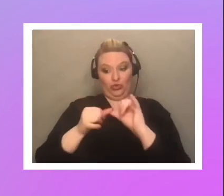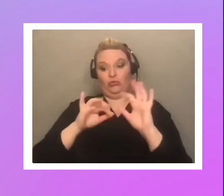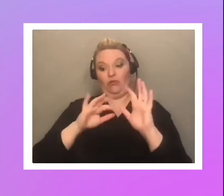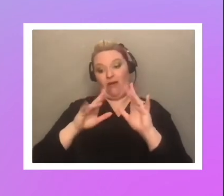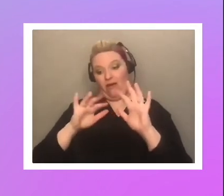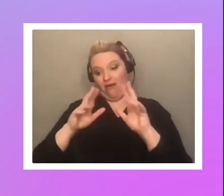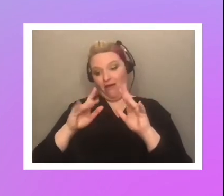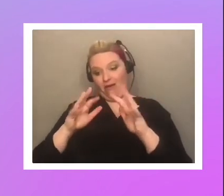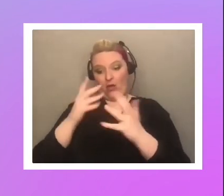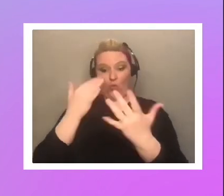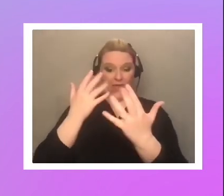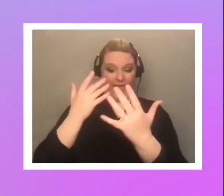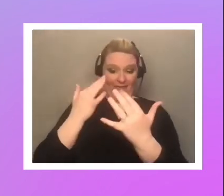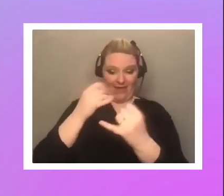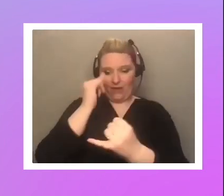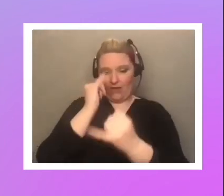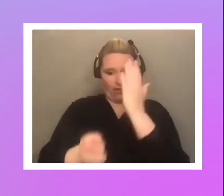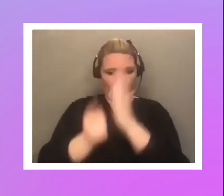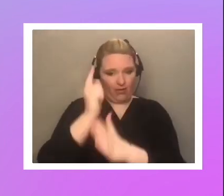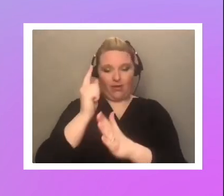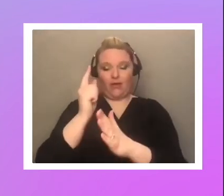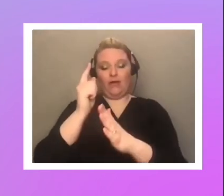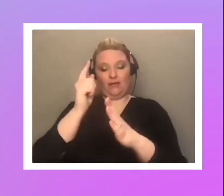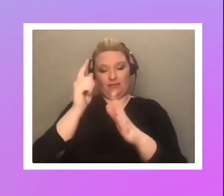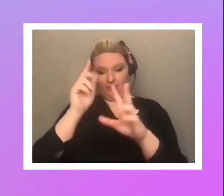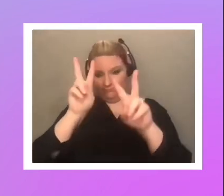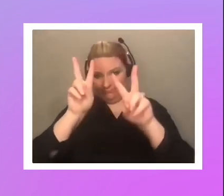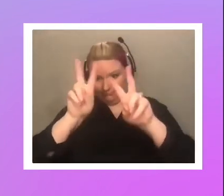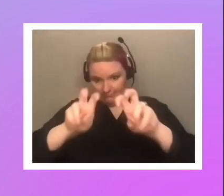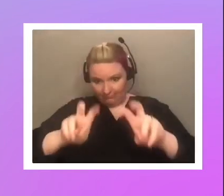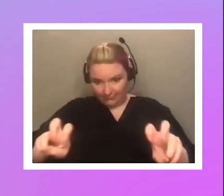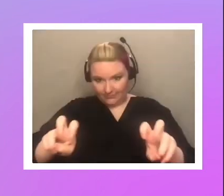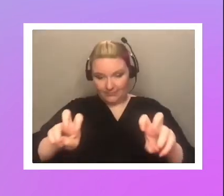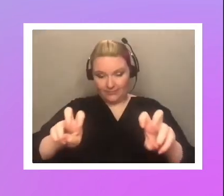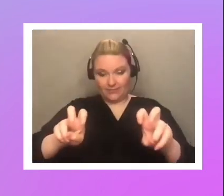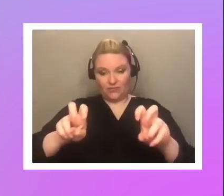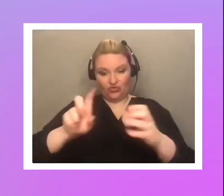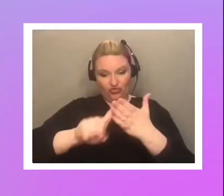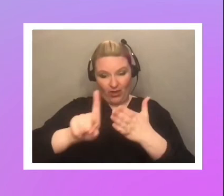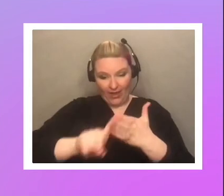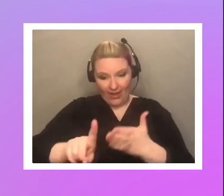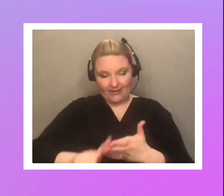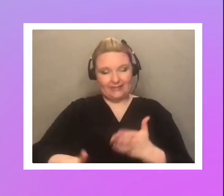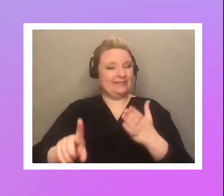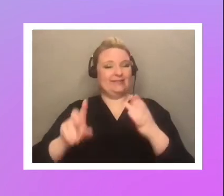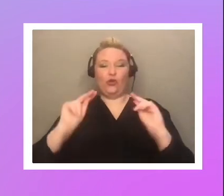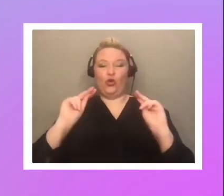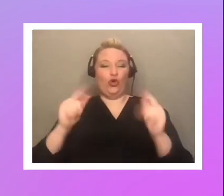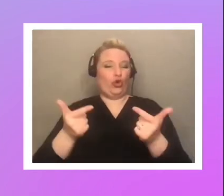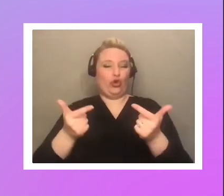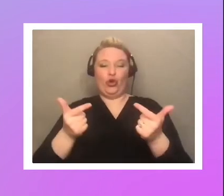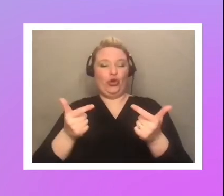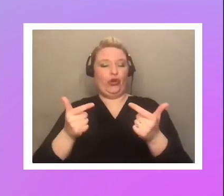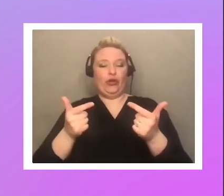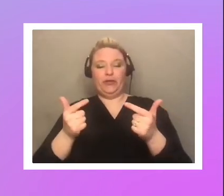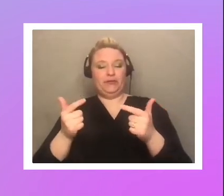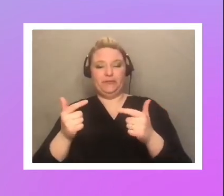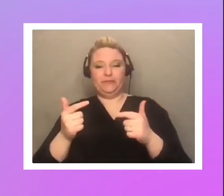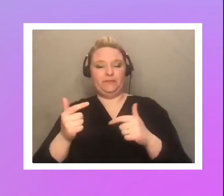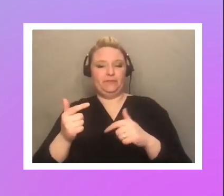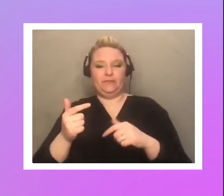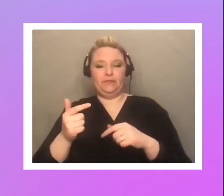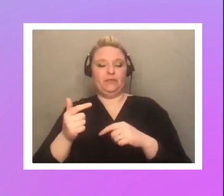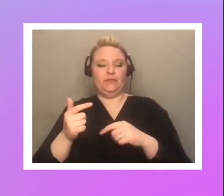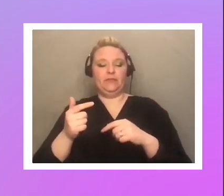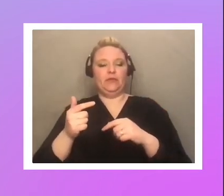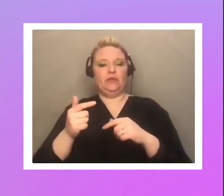make sure that it is actually functioning properly. Have them use one of the or several of